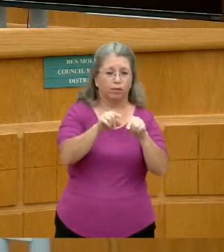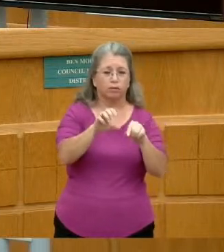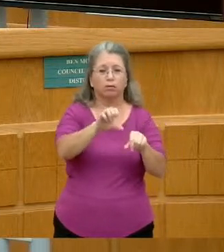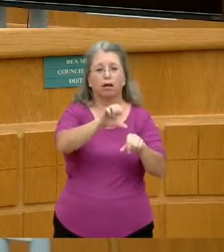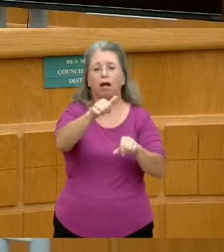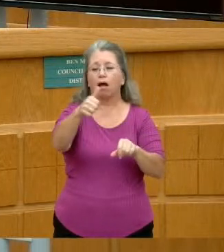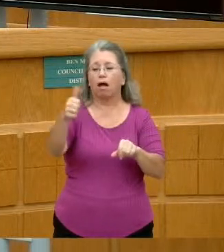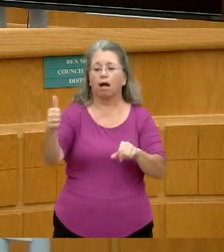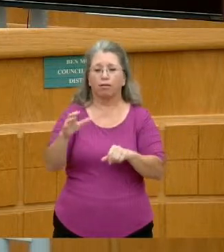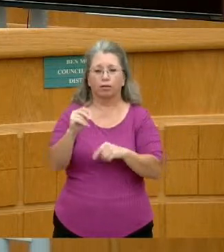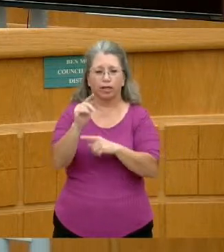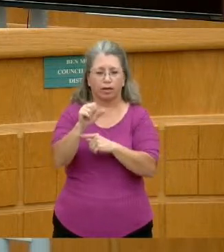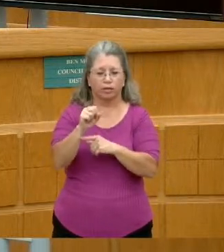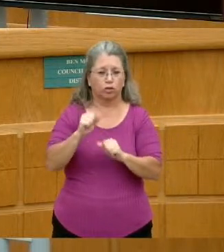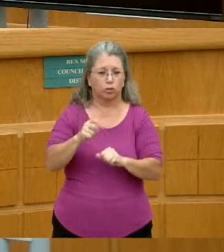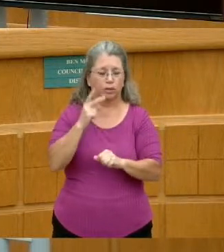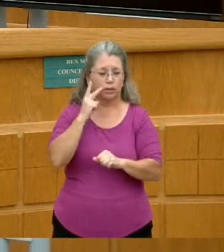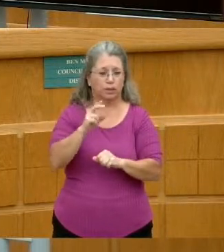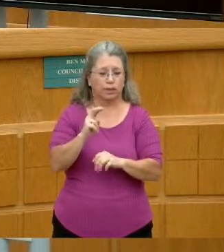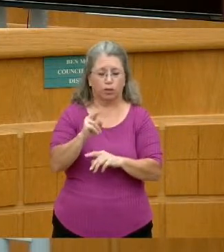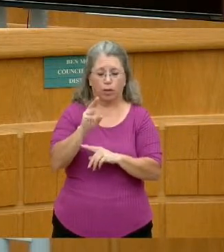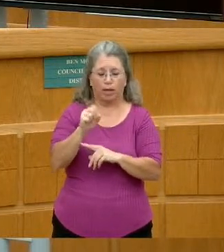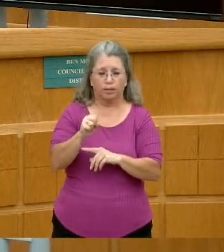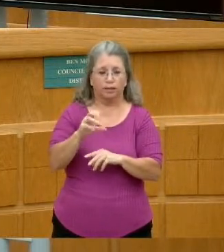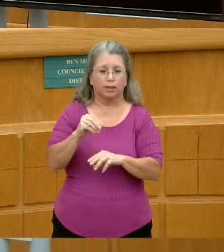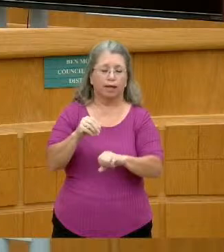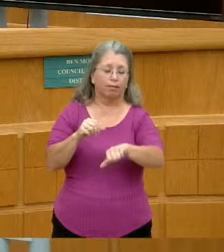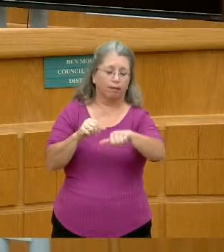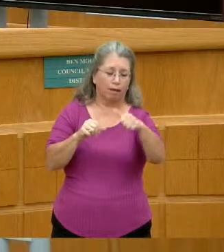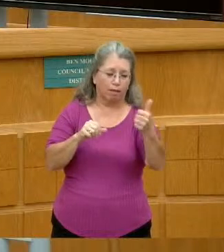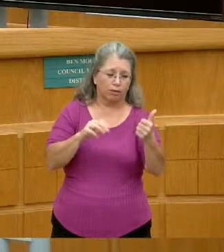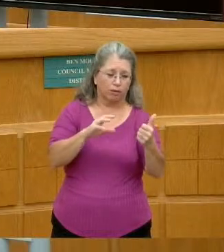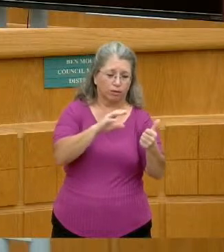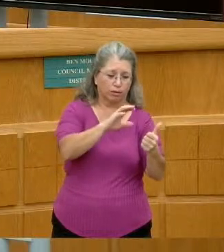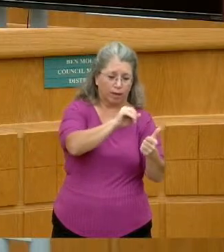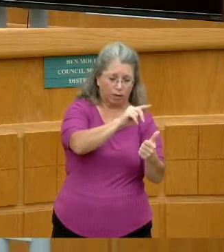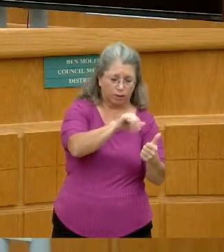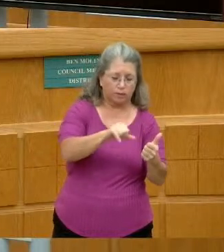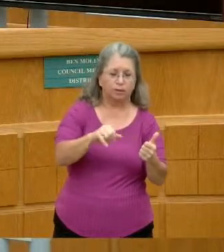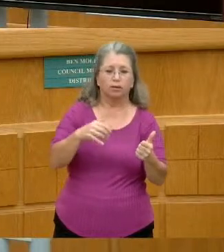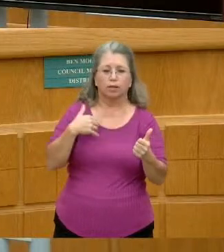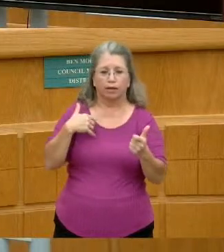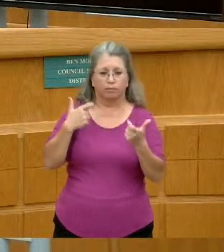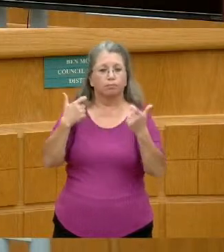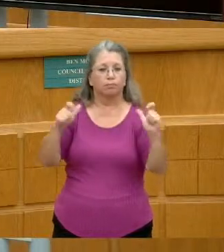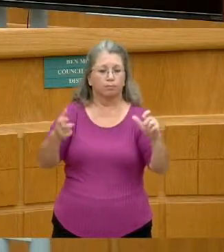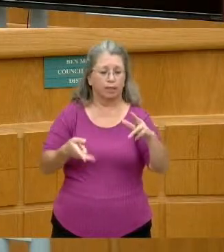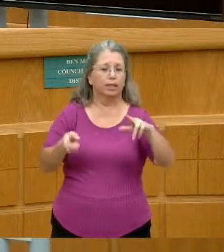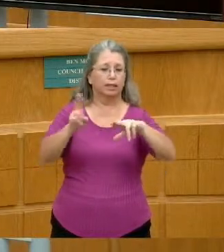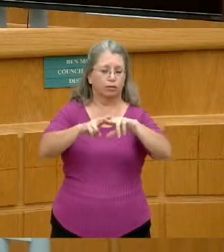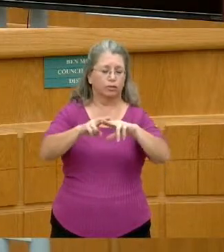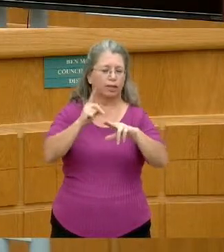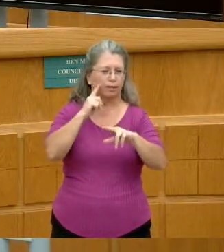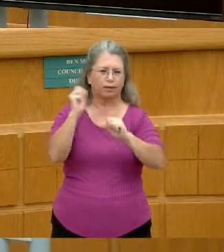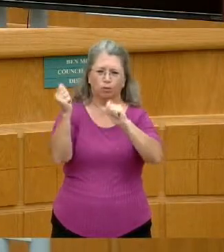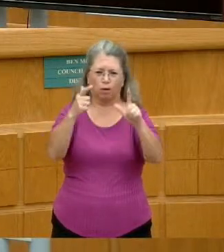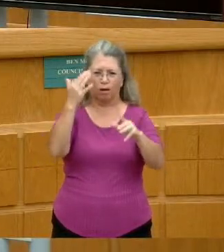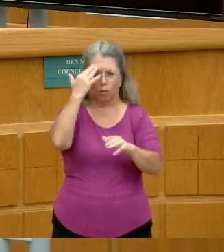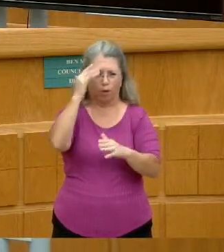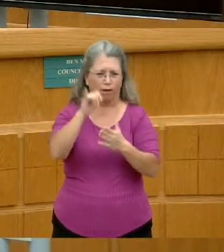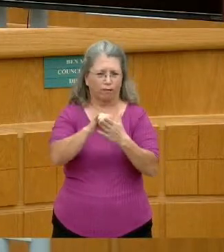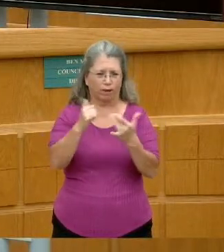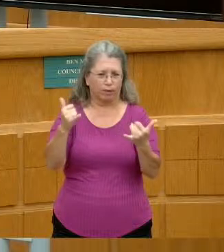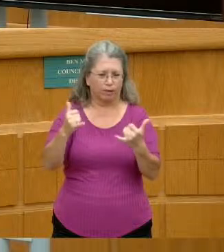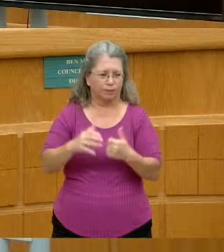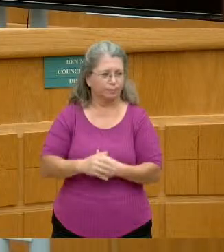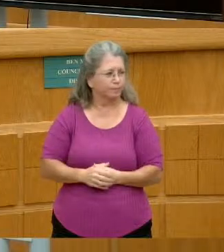in Nueces and in the rest of the Coastal Bend, we're seeing a marked increase in the number of cases, which I think everybody's well aware of at this point.